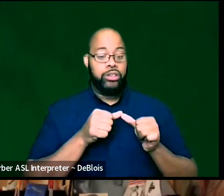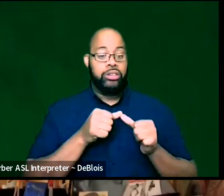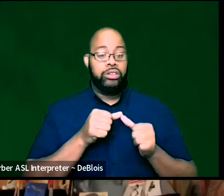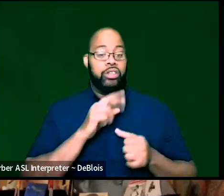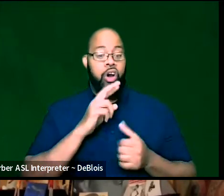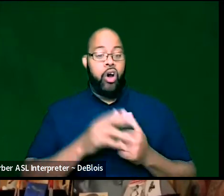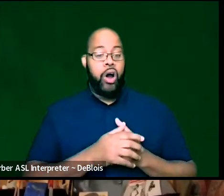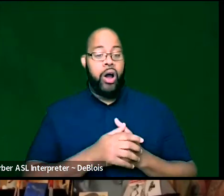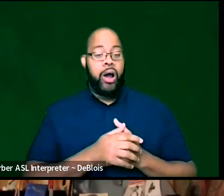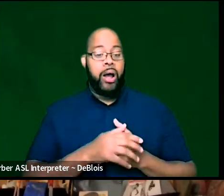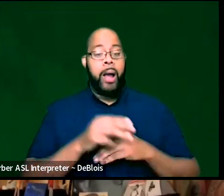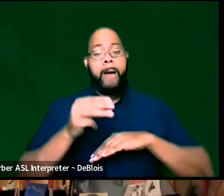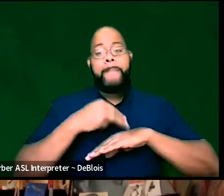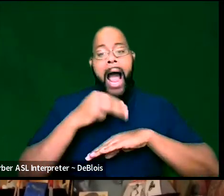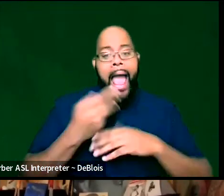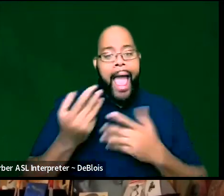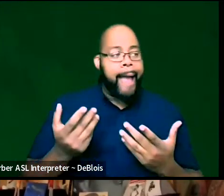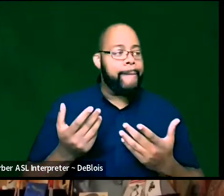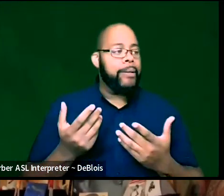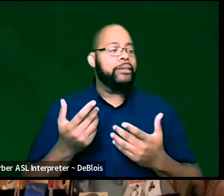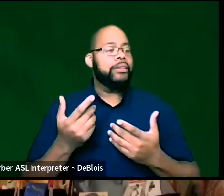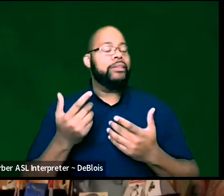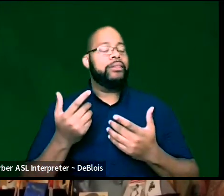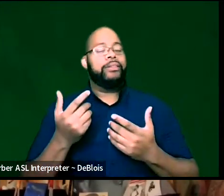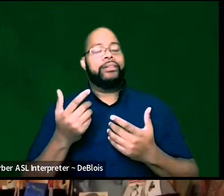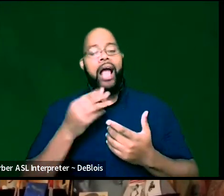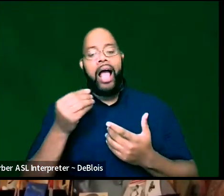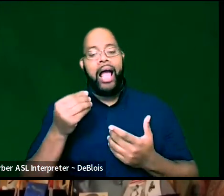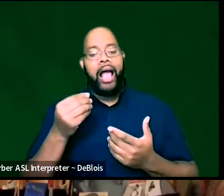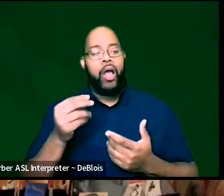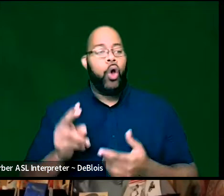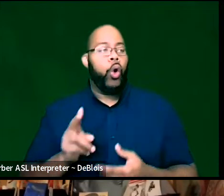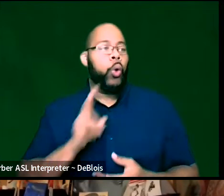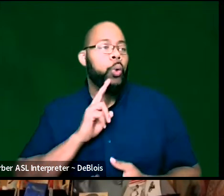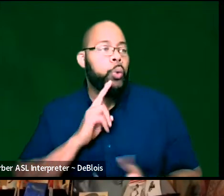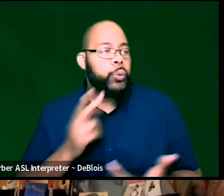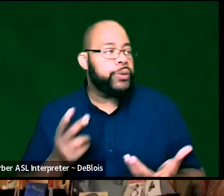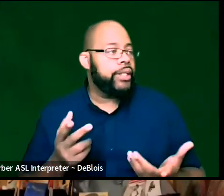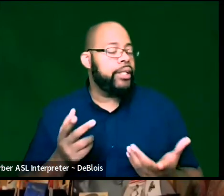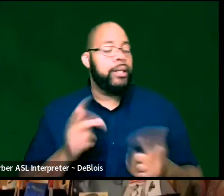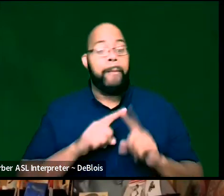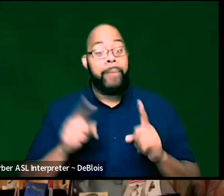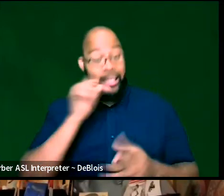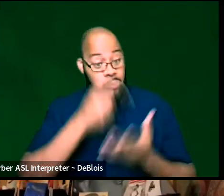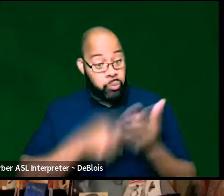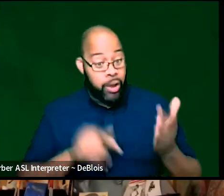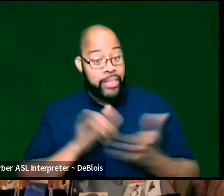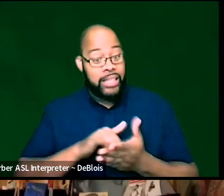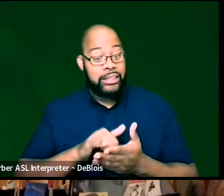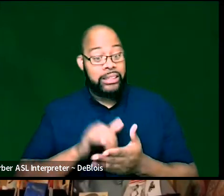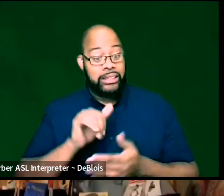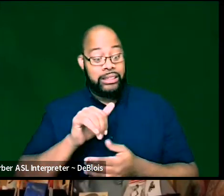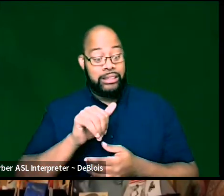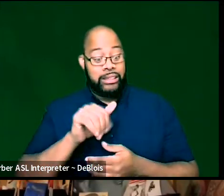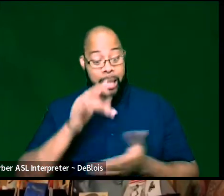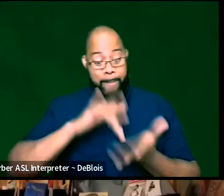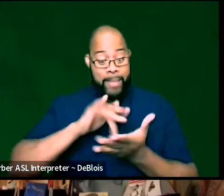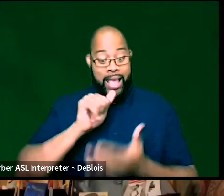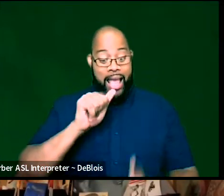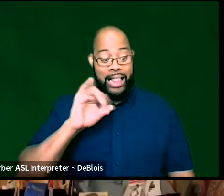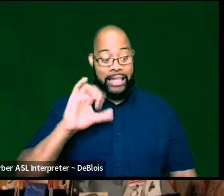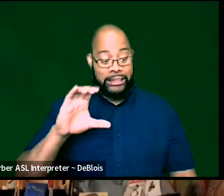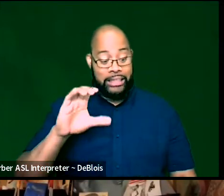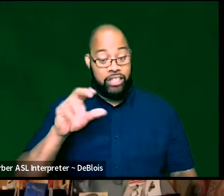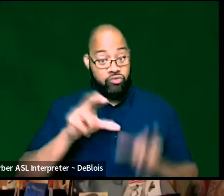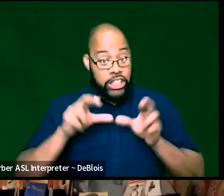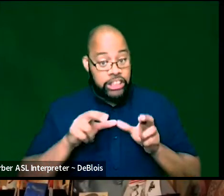are the Miamis of the world and the Houstons of the world. But guess what? This mid-Atlantic region of the Chesapeake